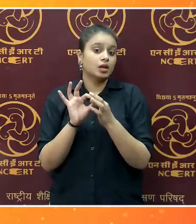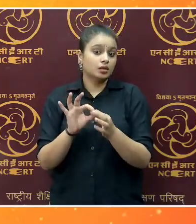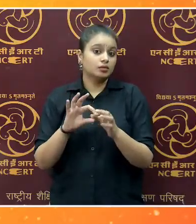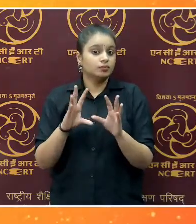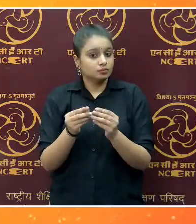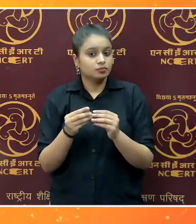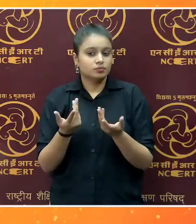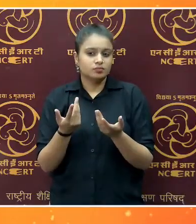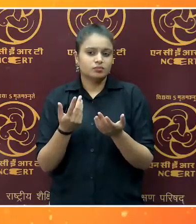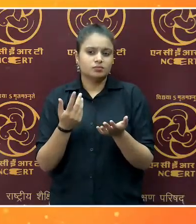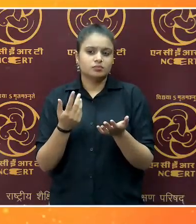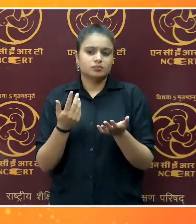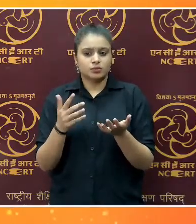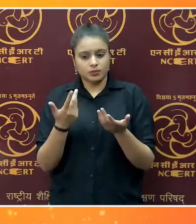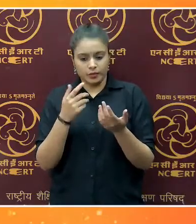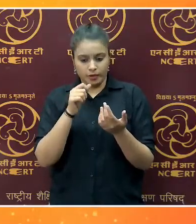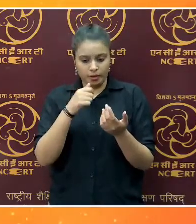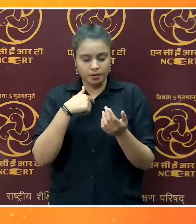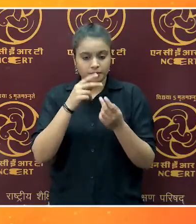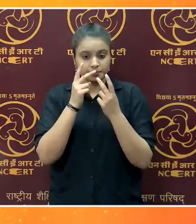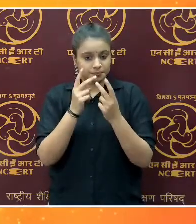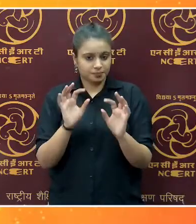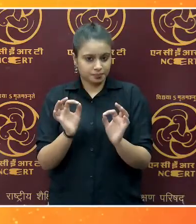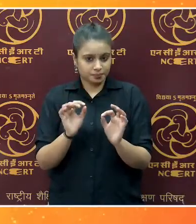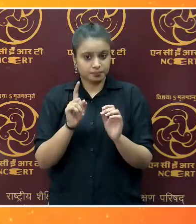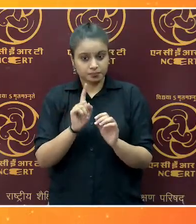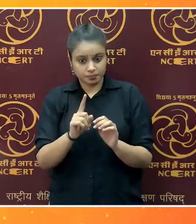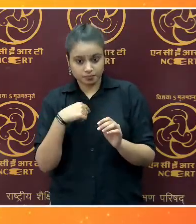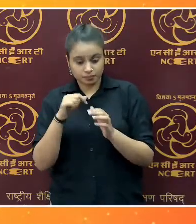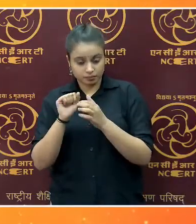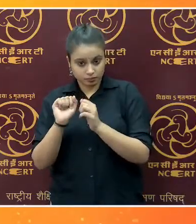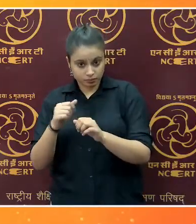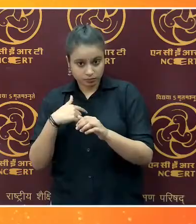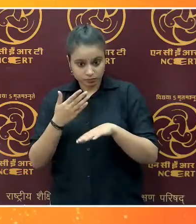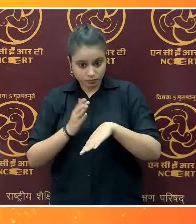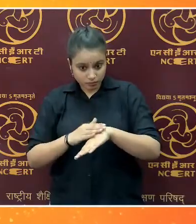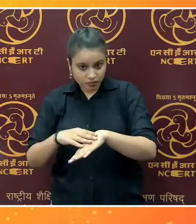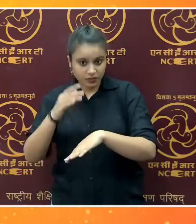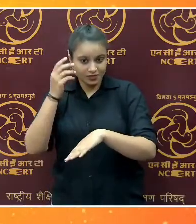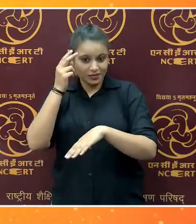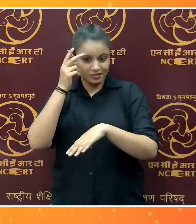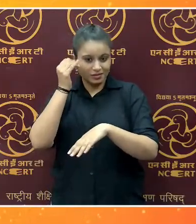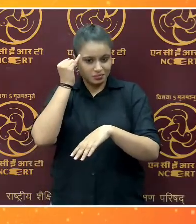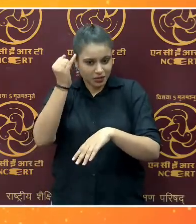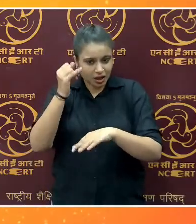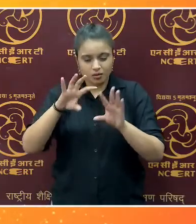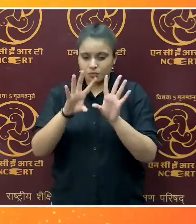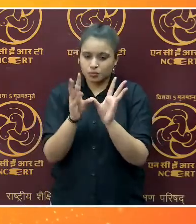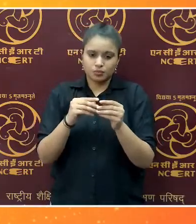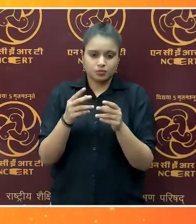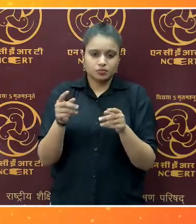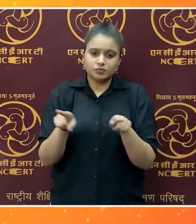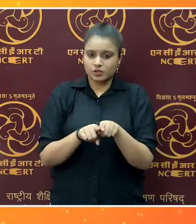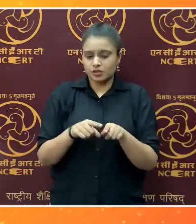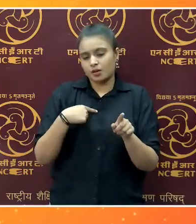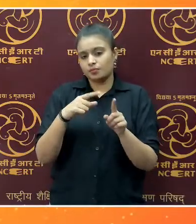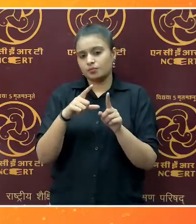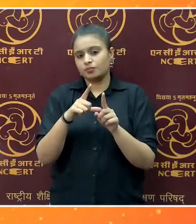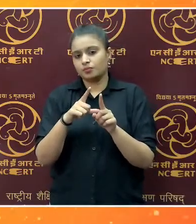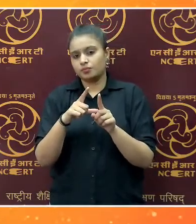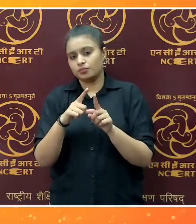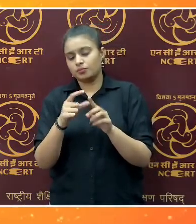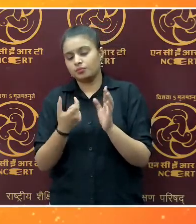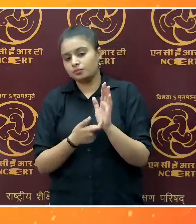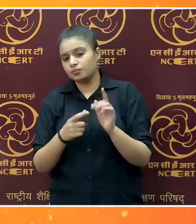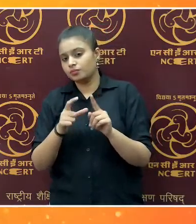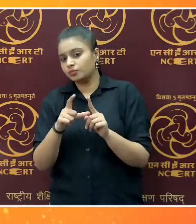material qualities, spiritual, philosophical. Wow. They drew their inspiration, their muse from animals. Lovely. And so is Dr. Dolittle. It inspires